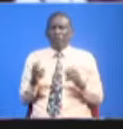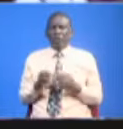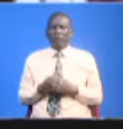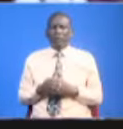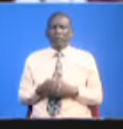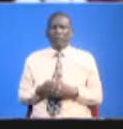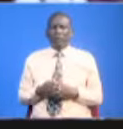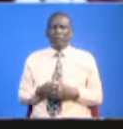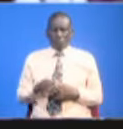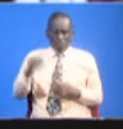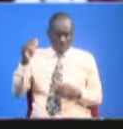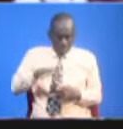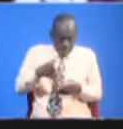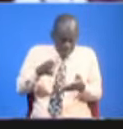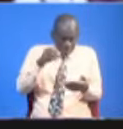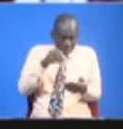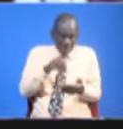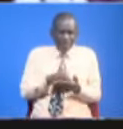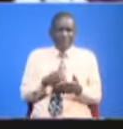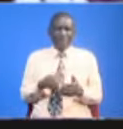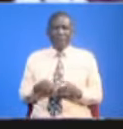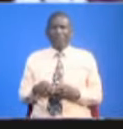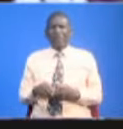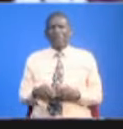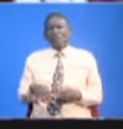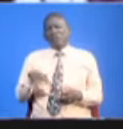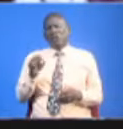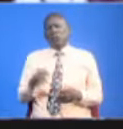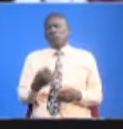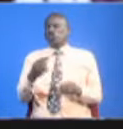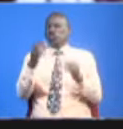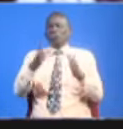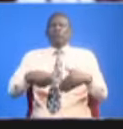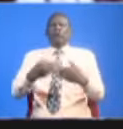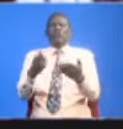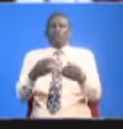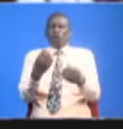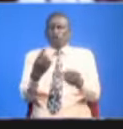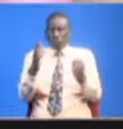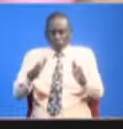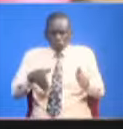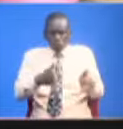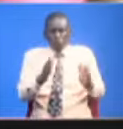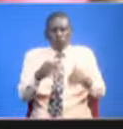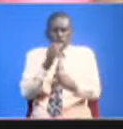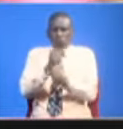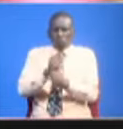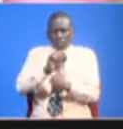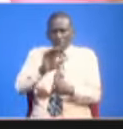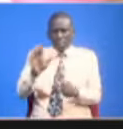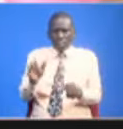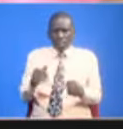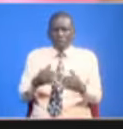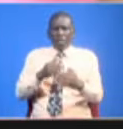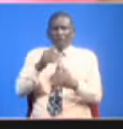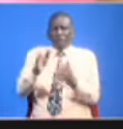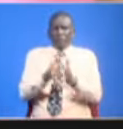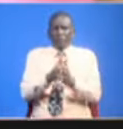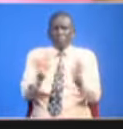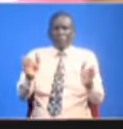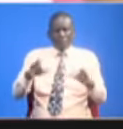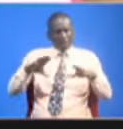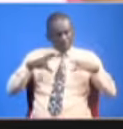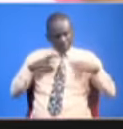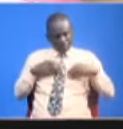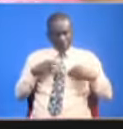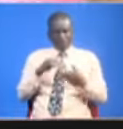Ndio arudi kwetu tena, sindio? So kila mtu apewe nafasi yake, afanya kazi yake. Even after a public admission by